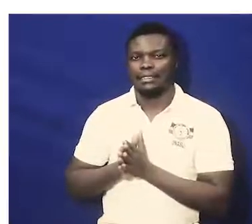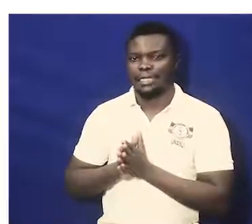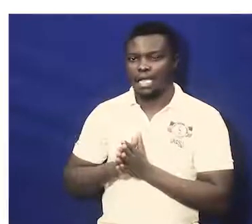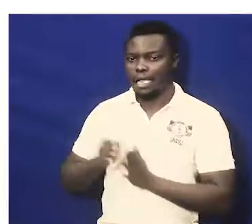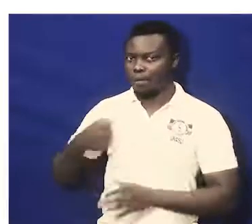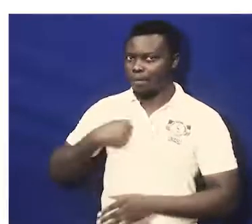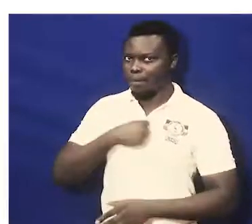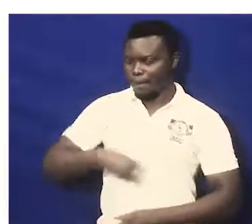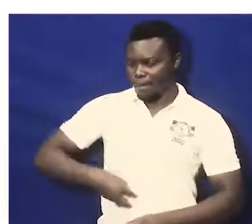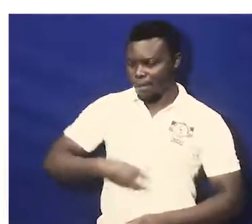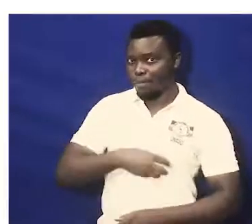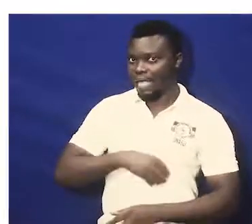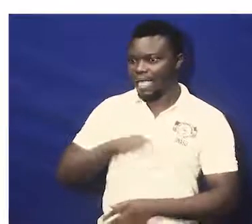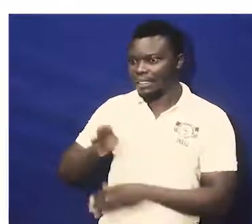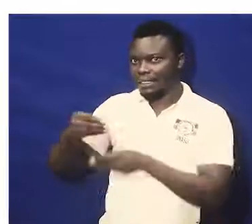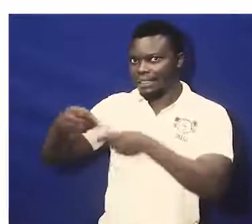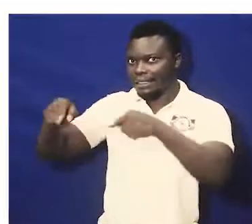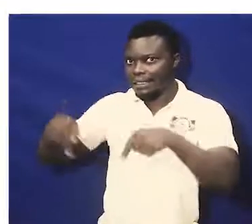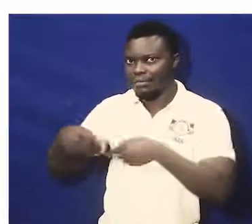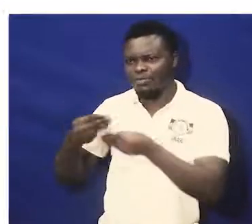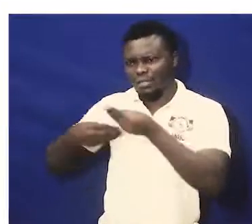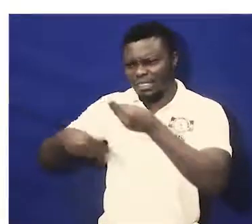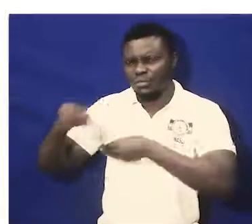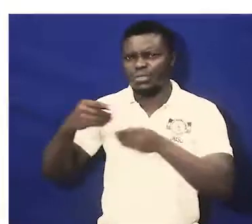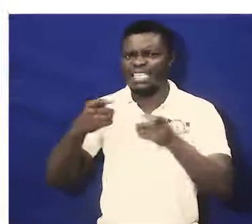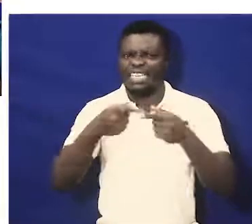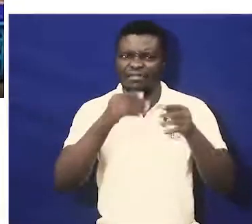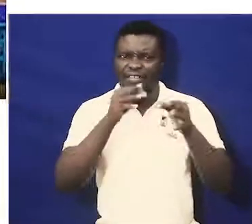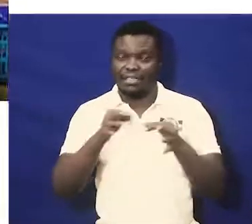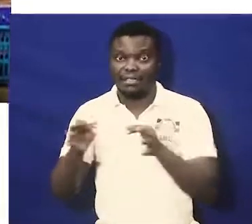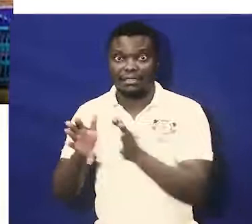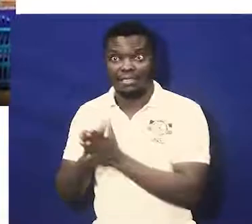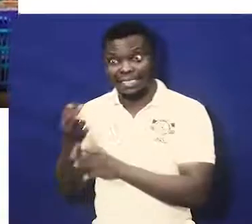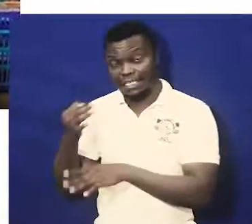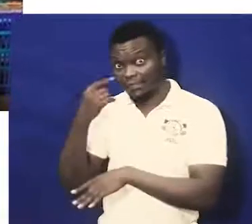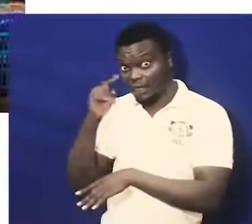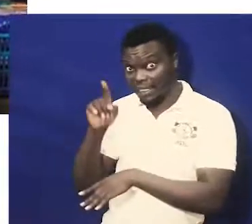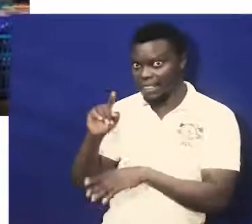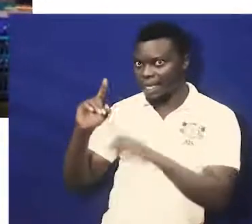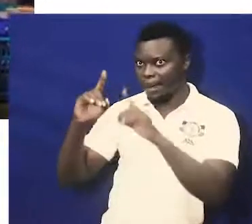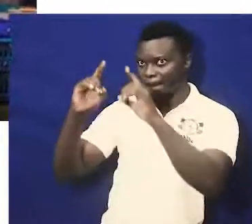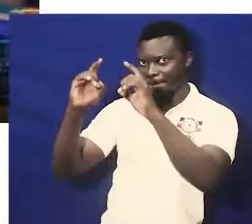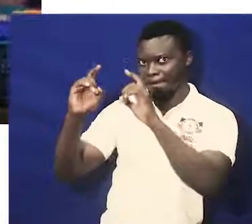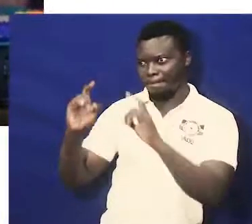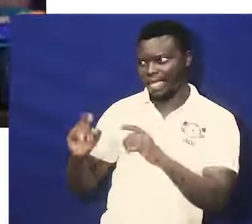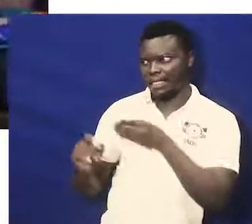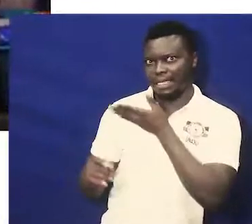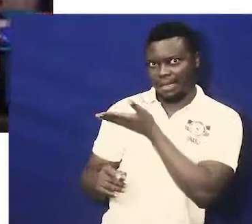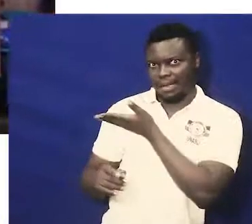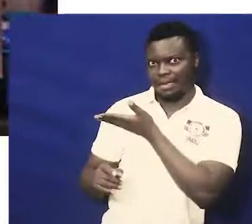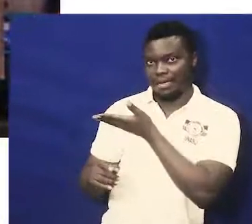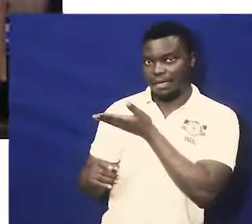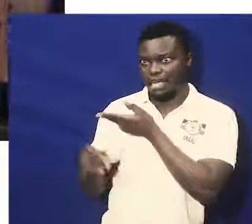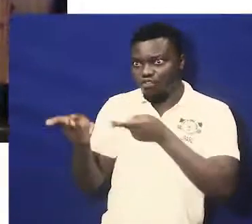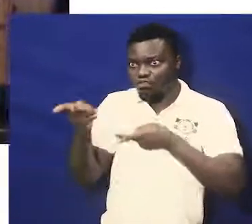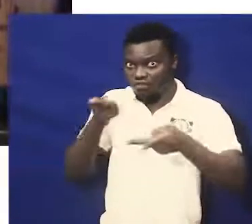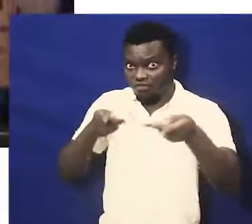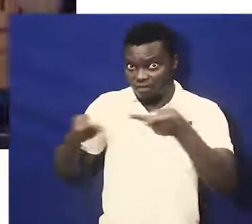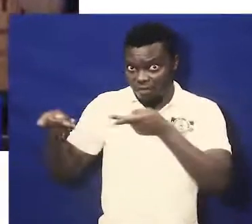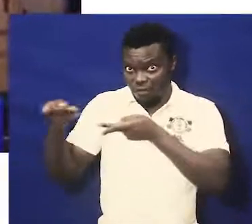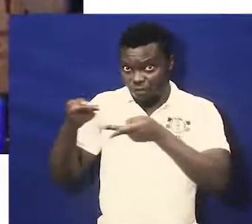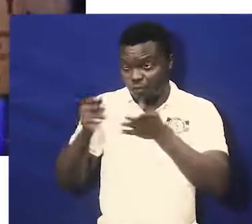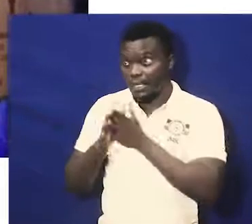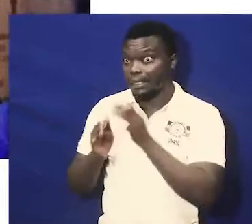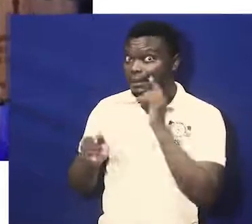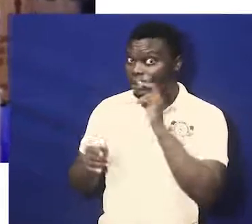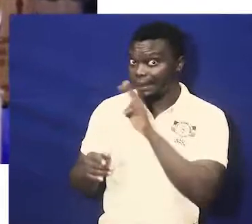and she sells all sorts of items. When you look at that picture or when you look at the video in front of you,